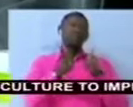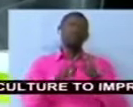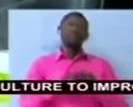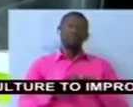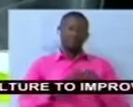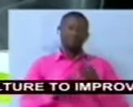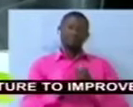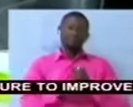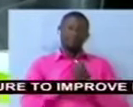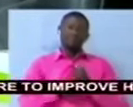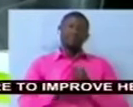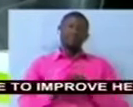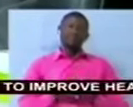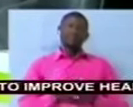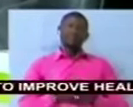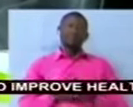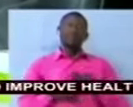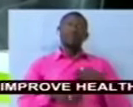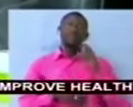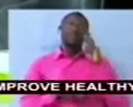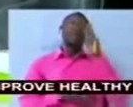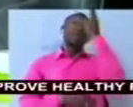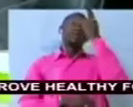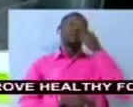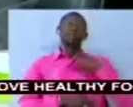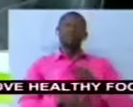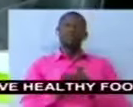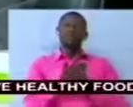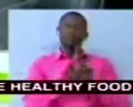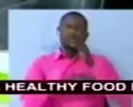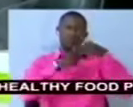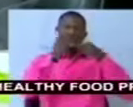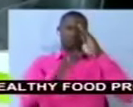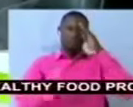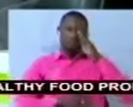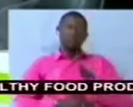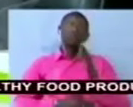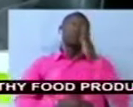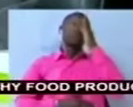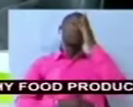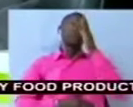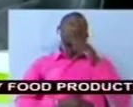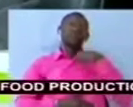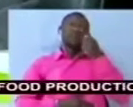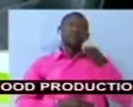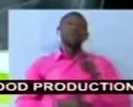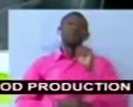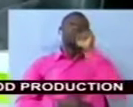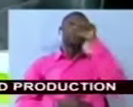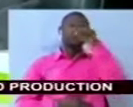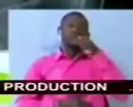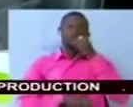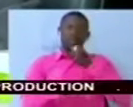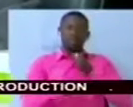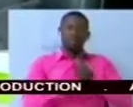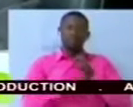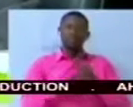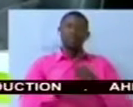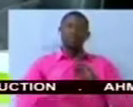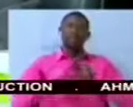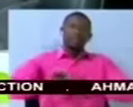sure. Father in heaven, we continue to thank you for your creation and preservation of